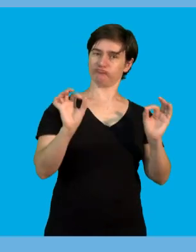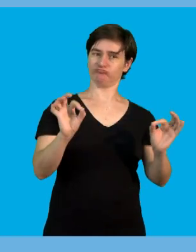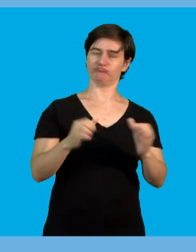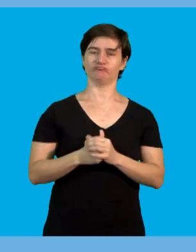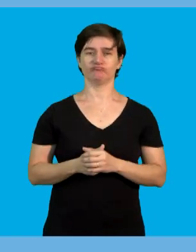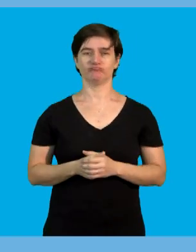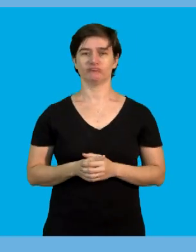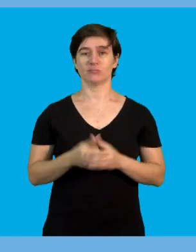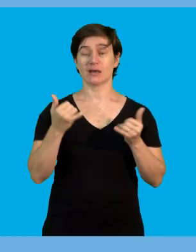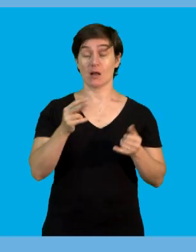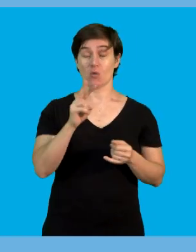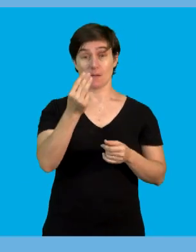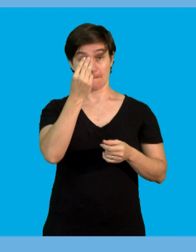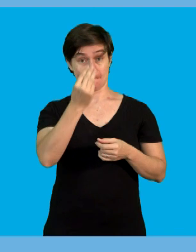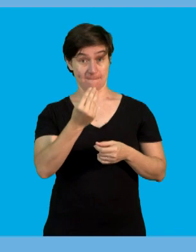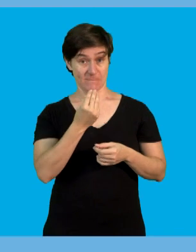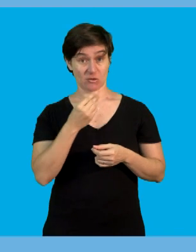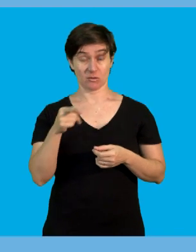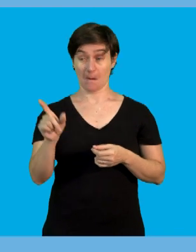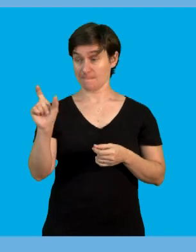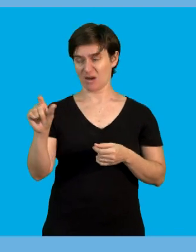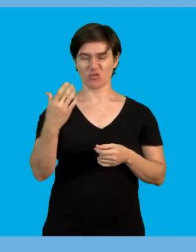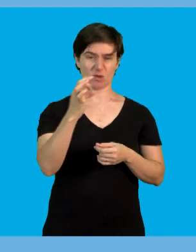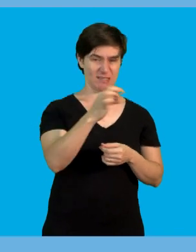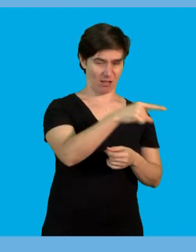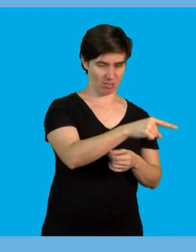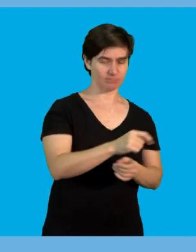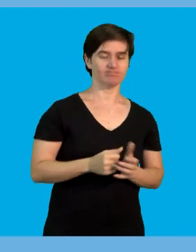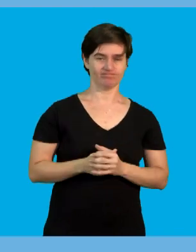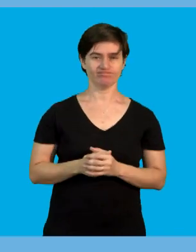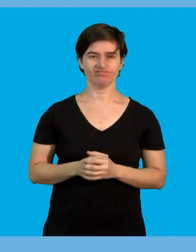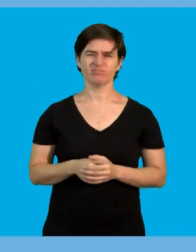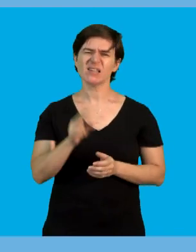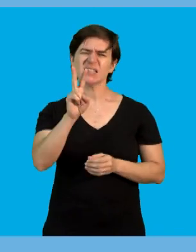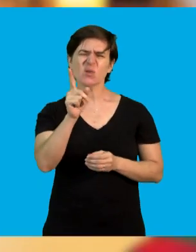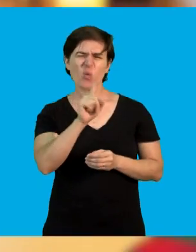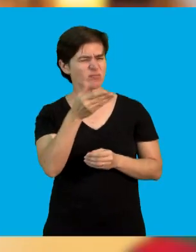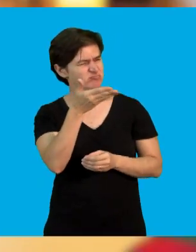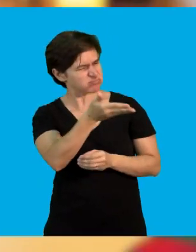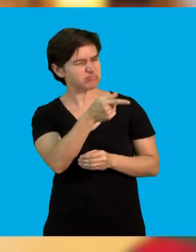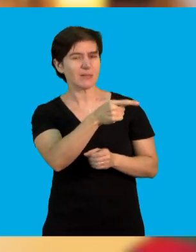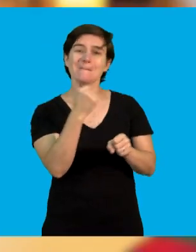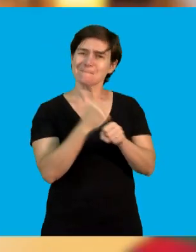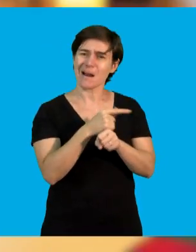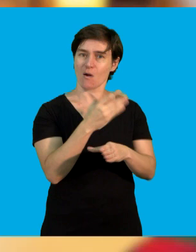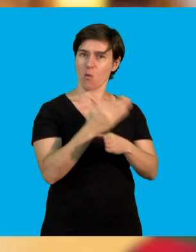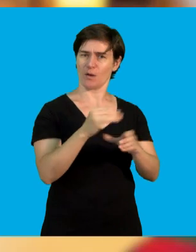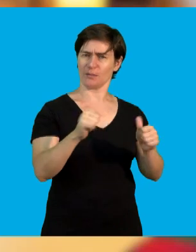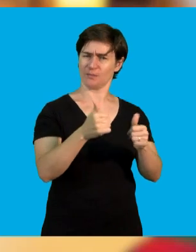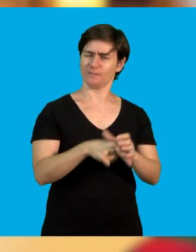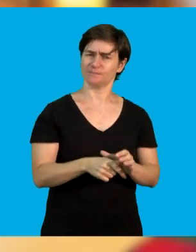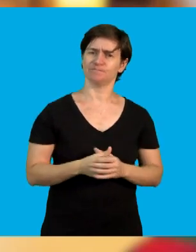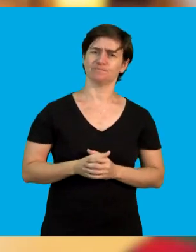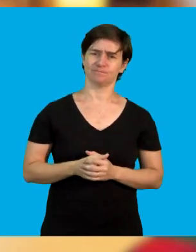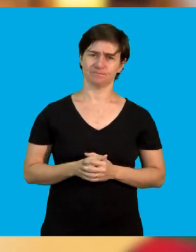now look at a picture of a battery or a cell in this case and see what is it that we find in any